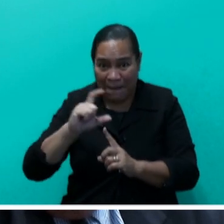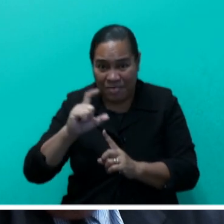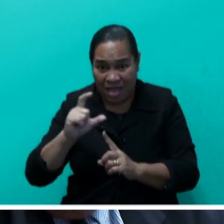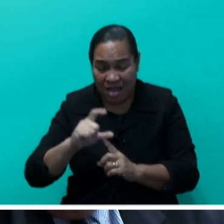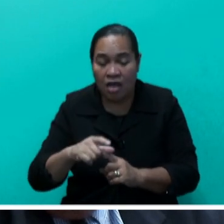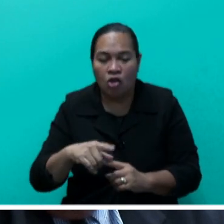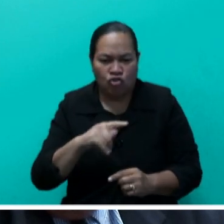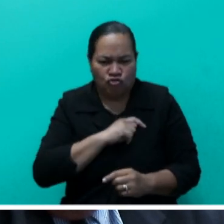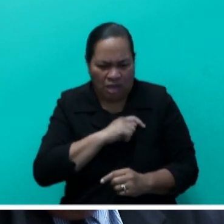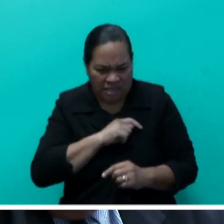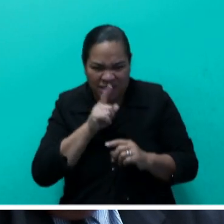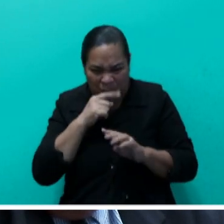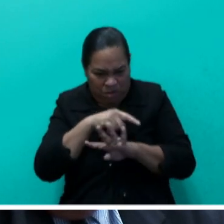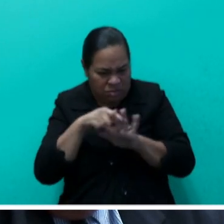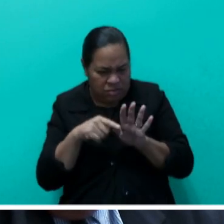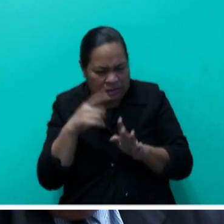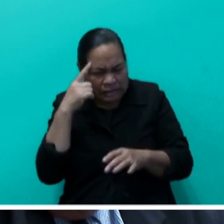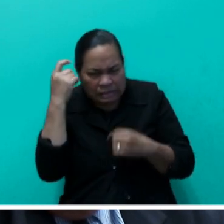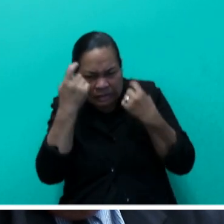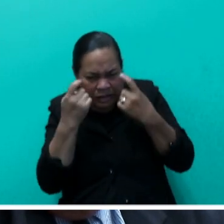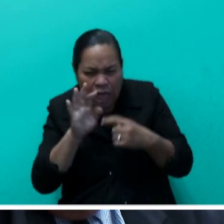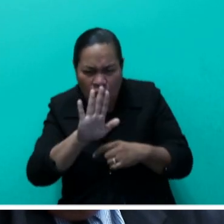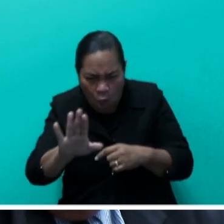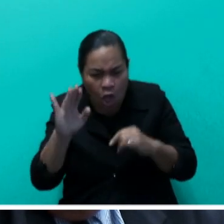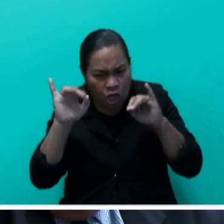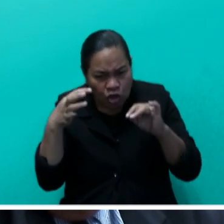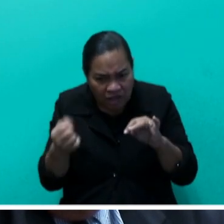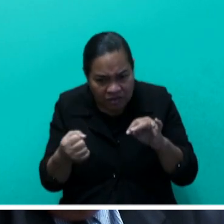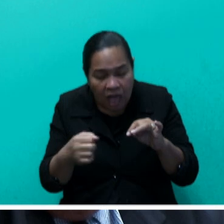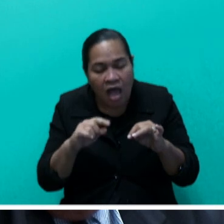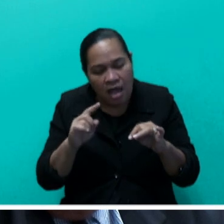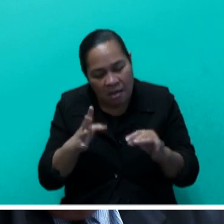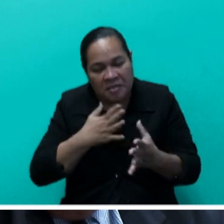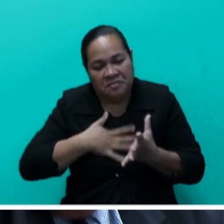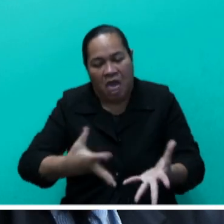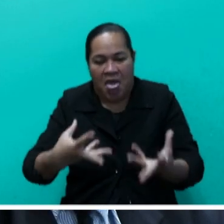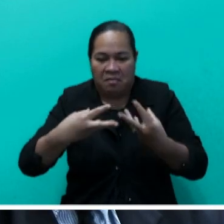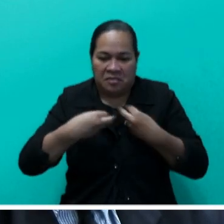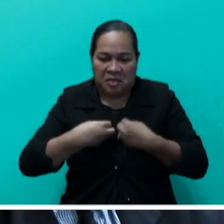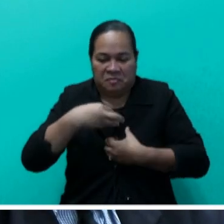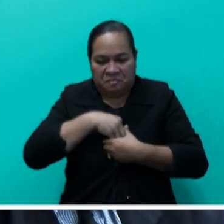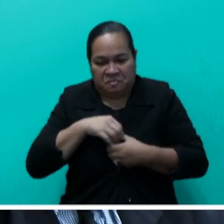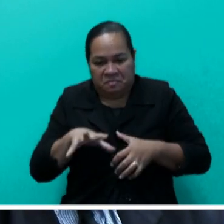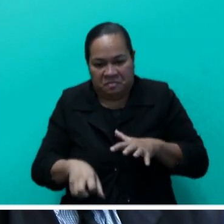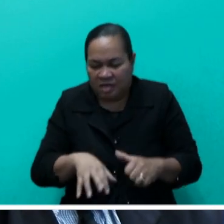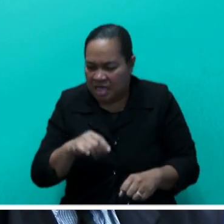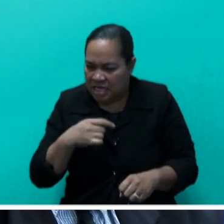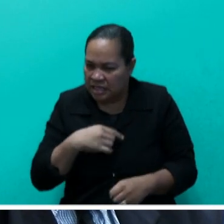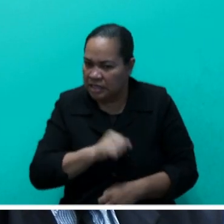trustees expressed concern on the players' issues, but took the accusation of corruption very